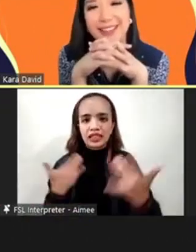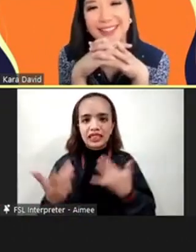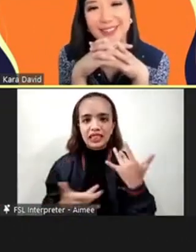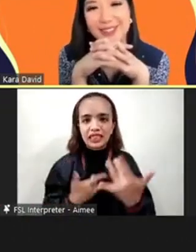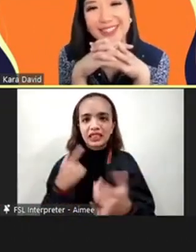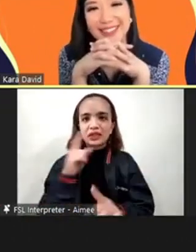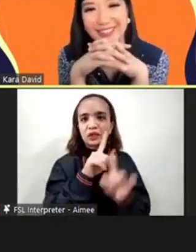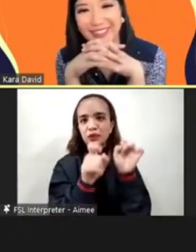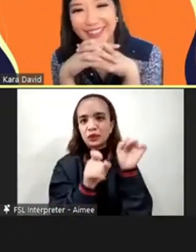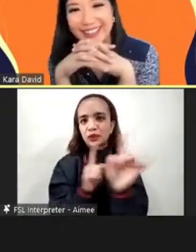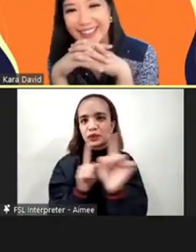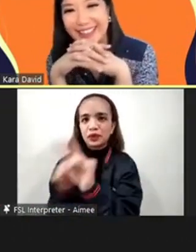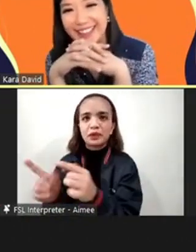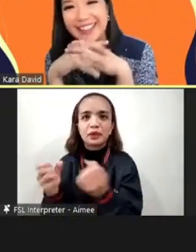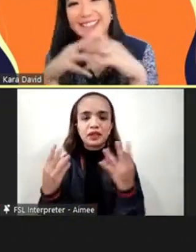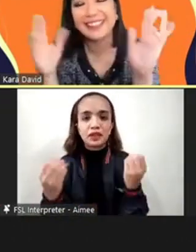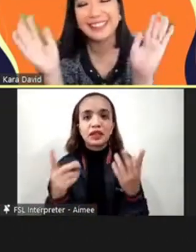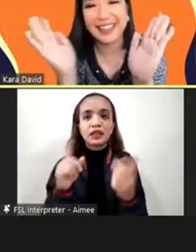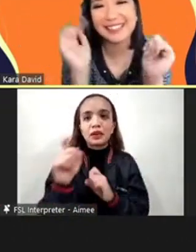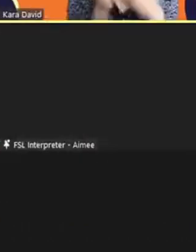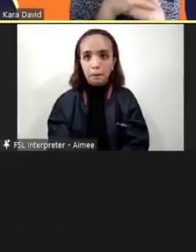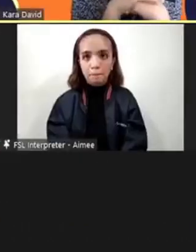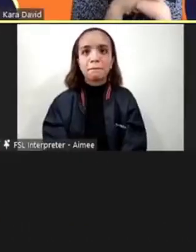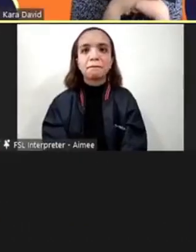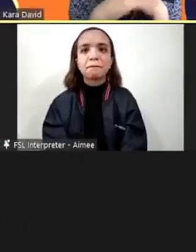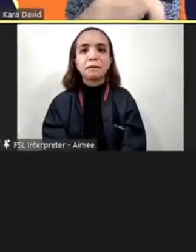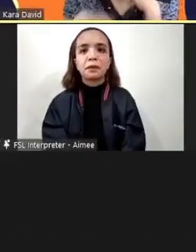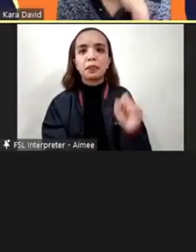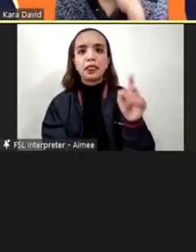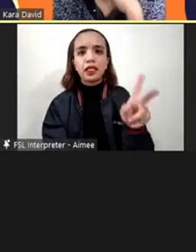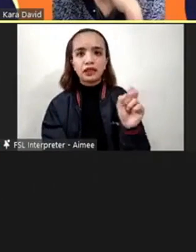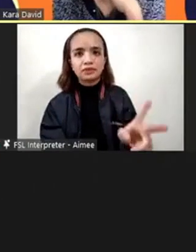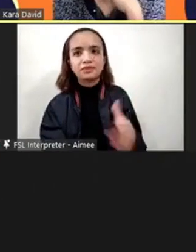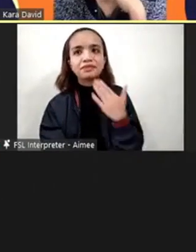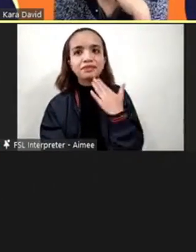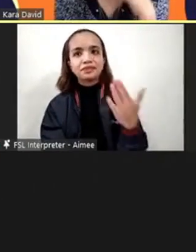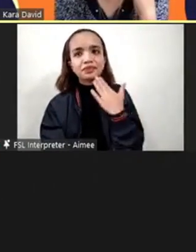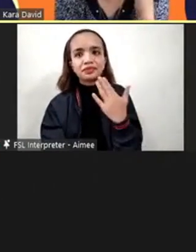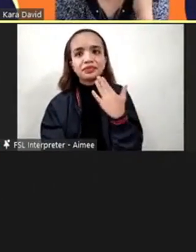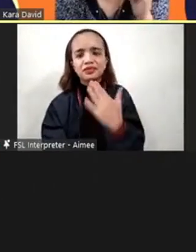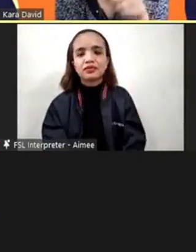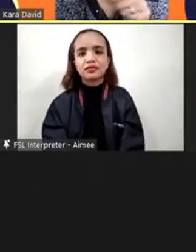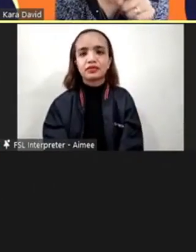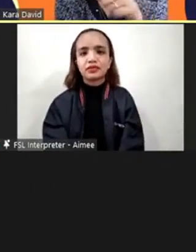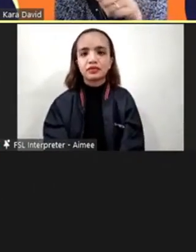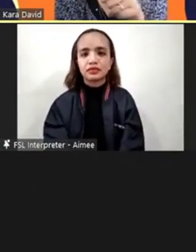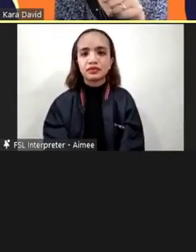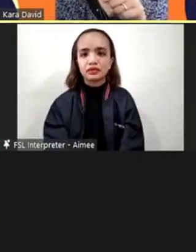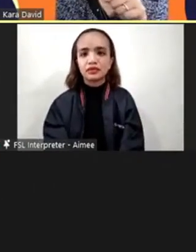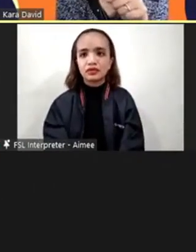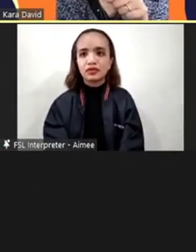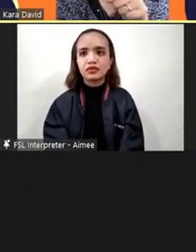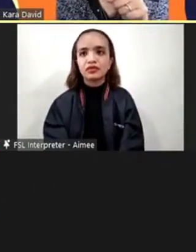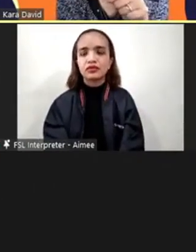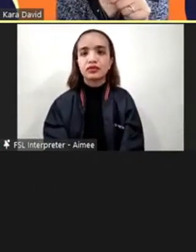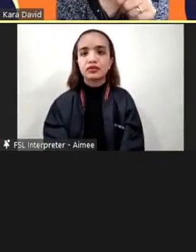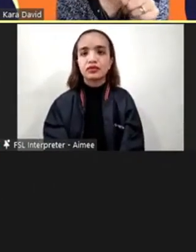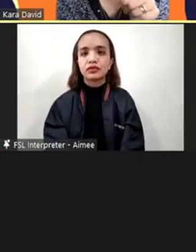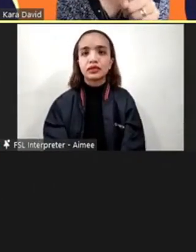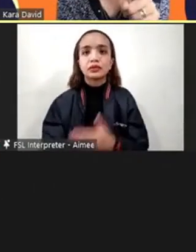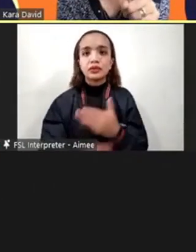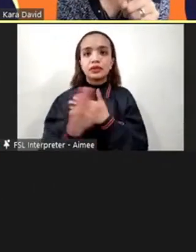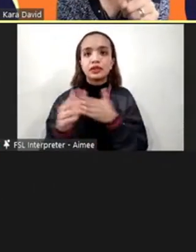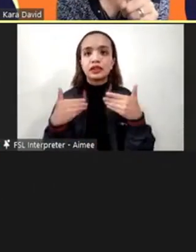pang itatanong sa inyo. Sige po. Thanks, Doc Gina. Maraming salamat. Before I move on to our next speaker,